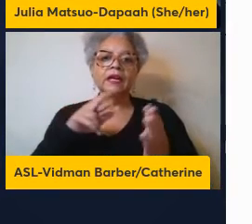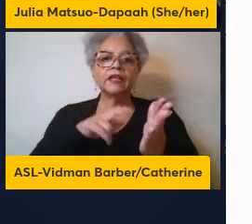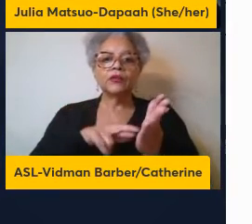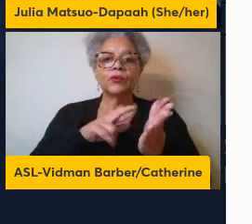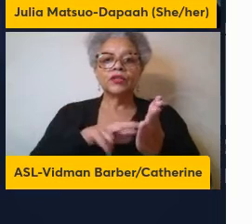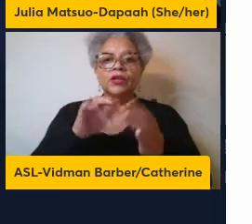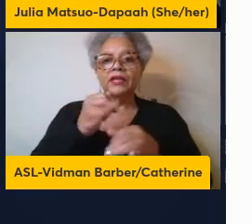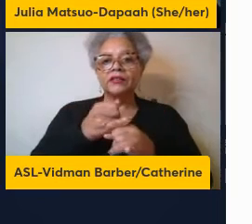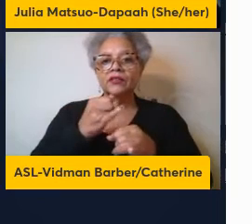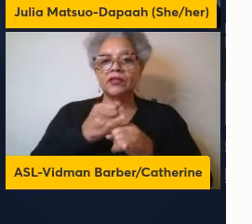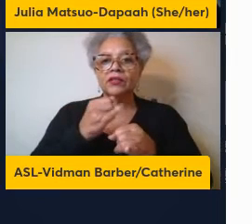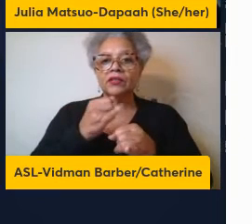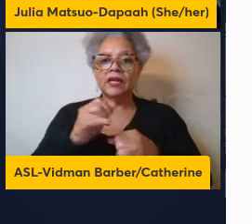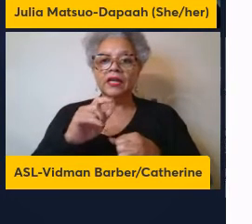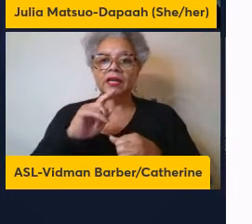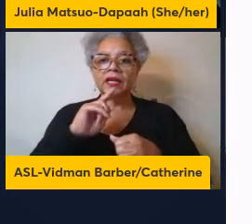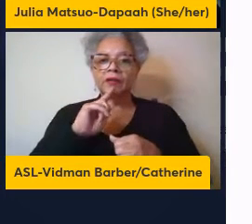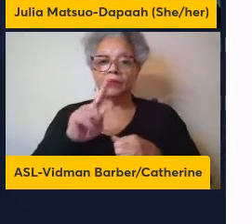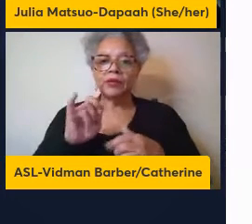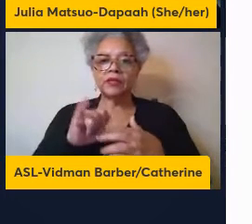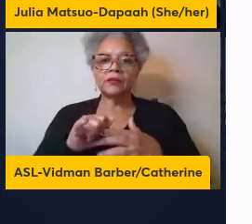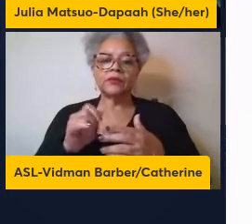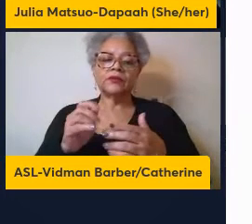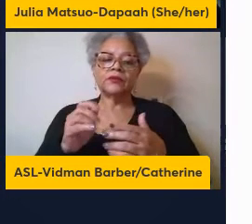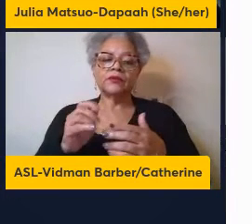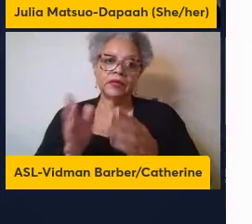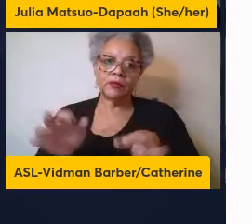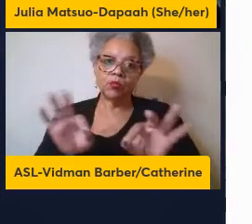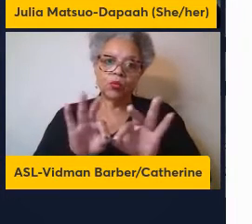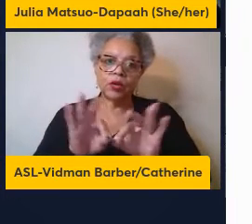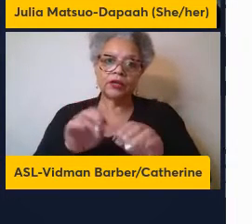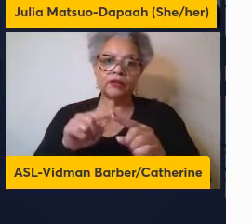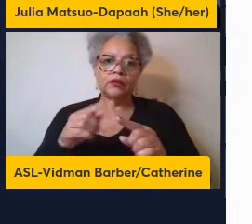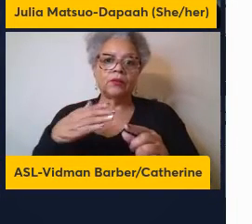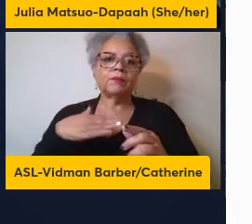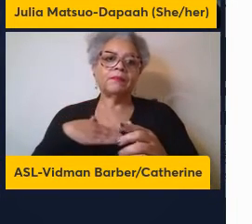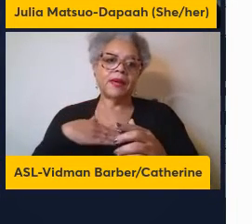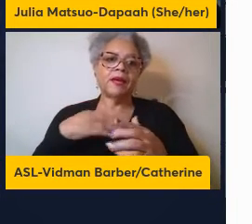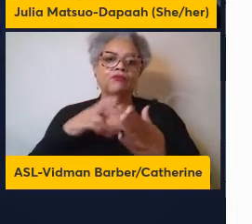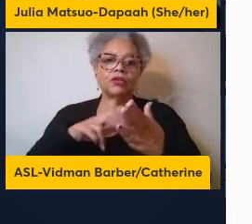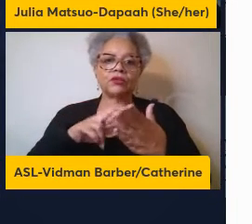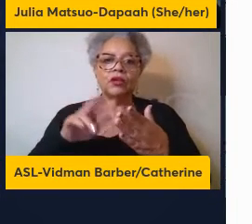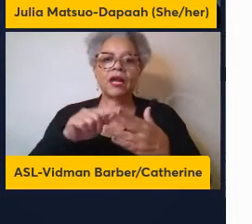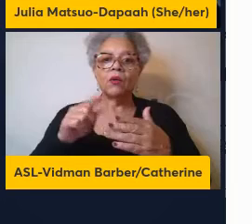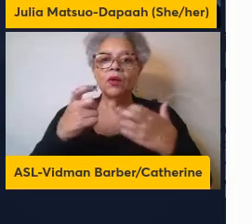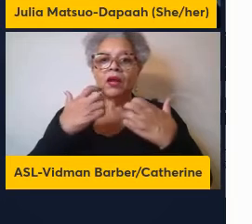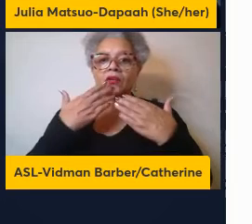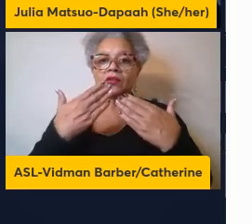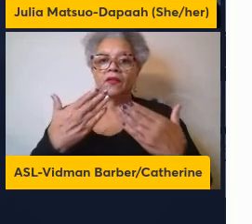crucial for imaging their brains. And I would also like to thank Dr. Aishi.